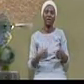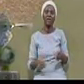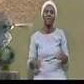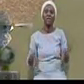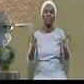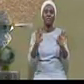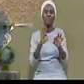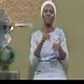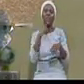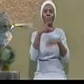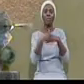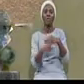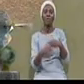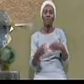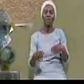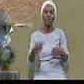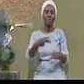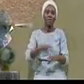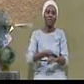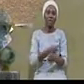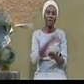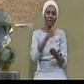There is